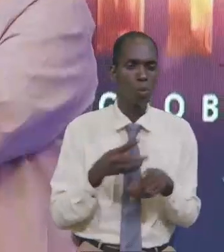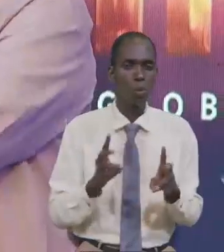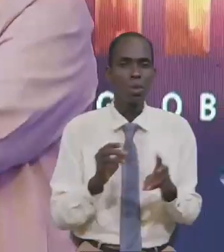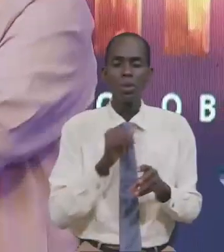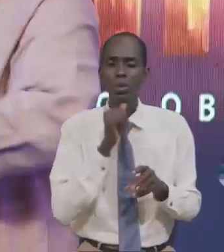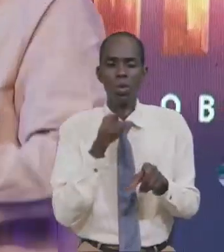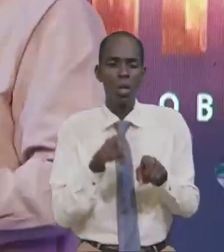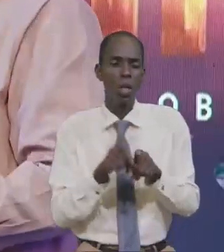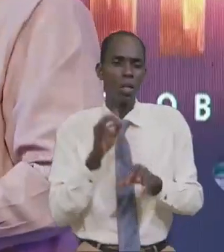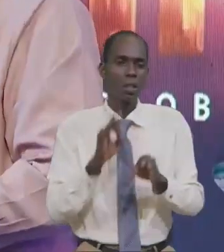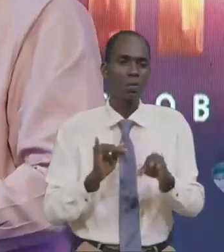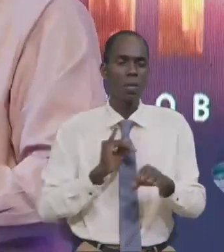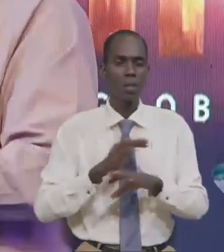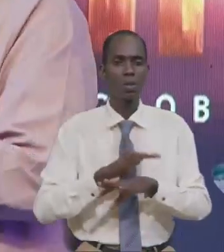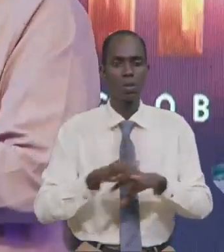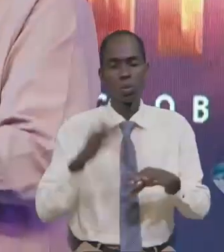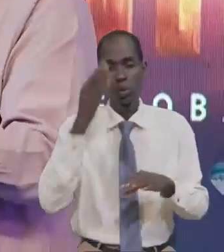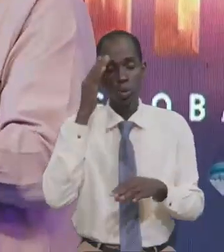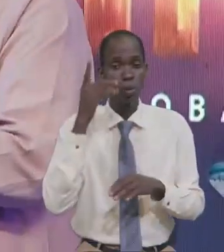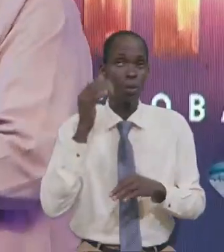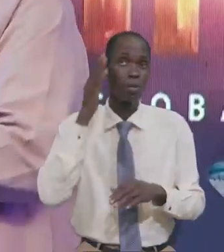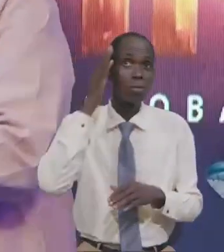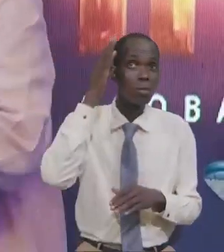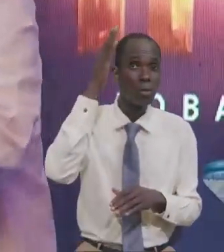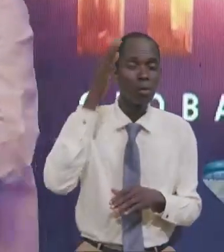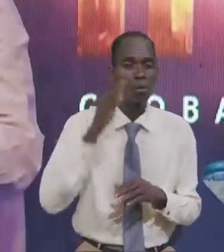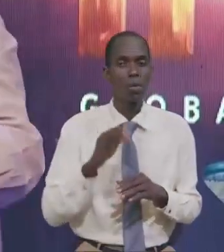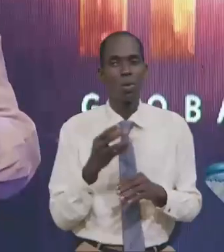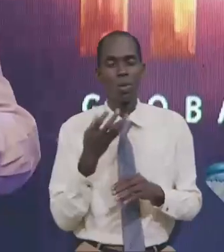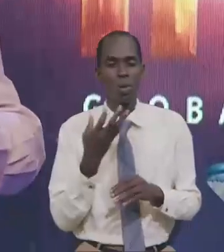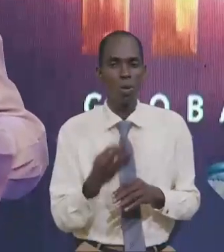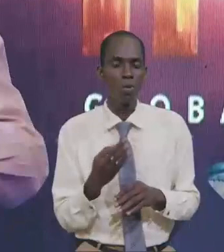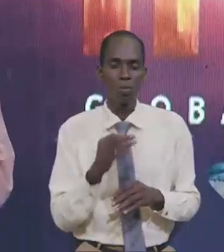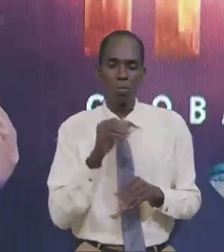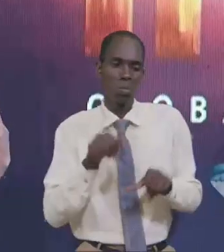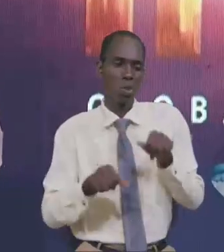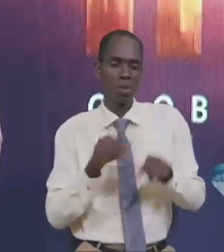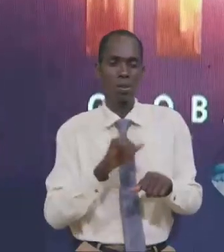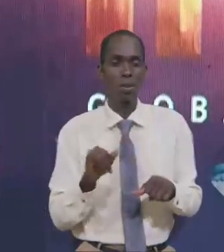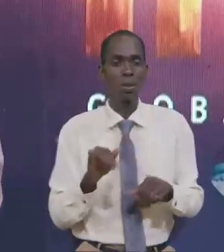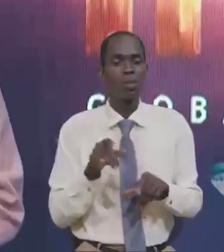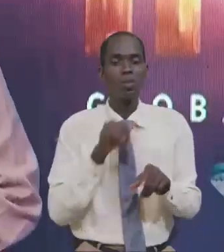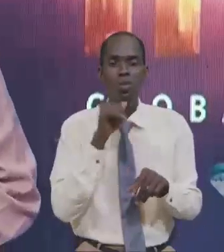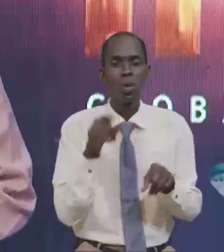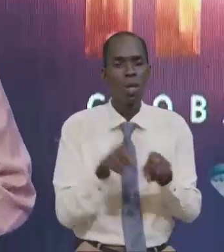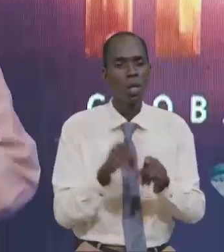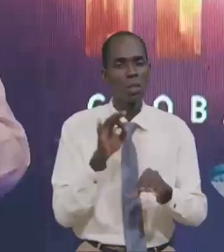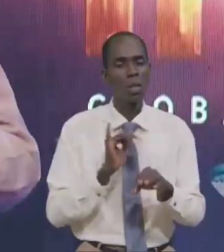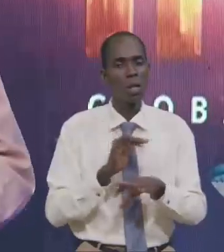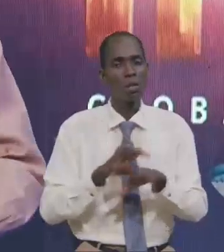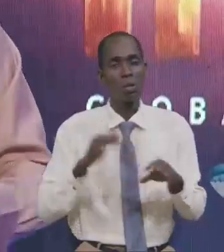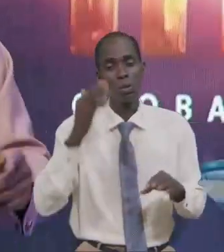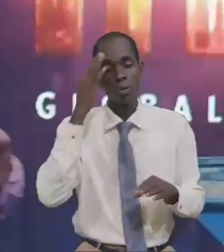if I don't know the crown to obtain uncertainly, not as if I don't know the thing to